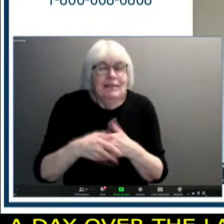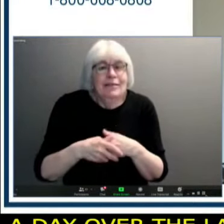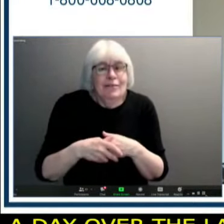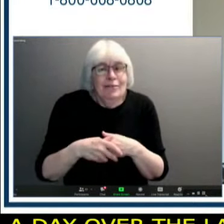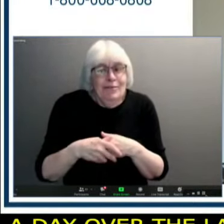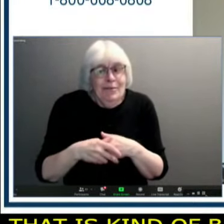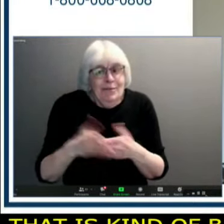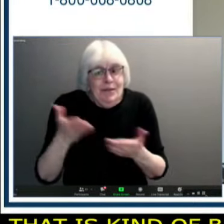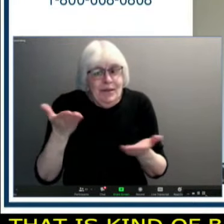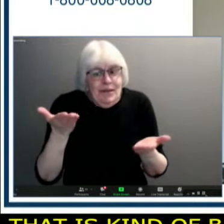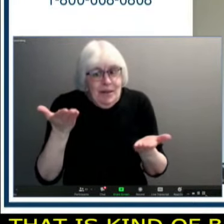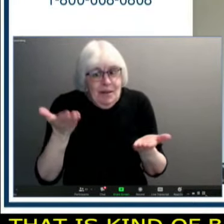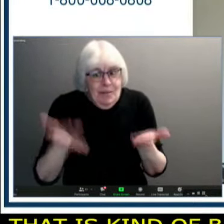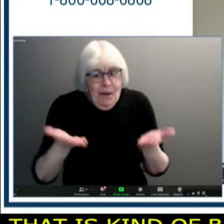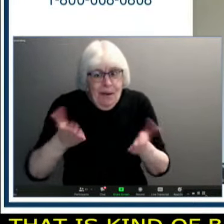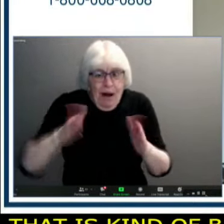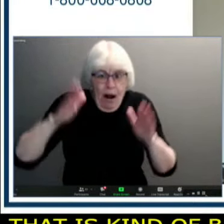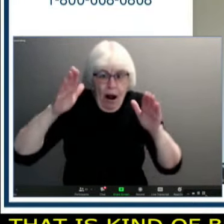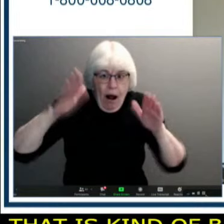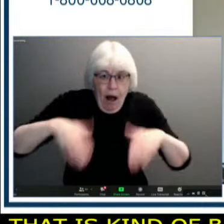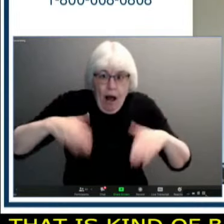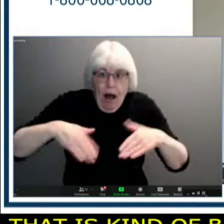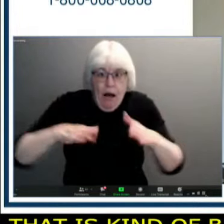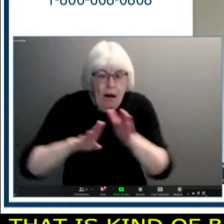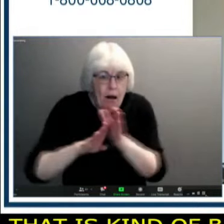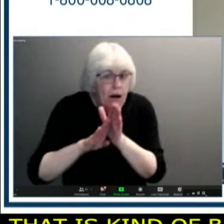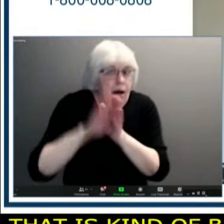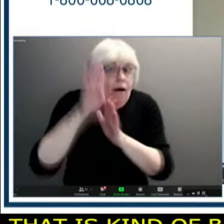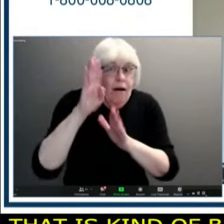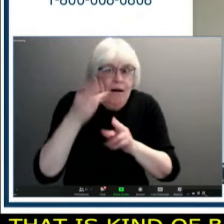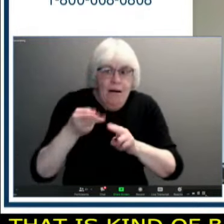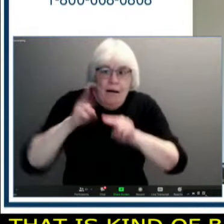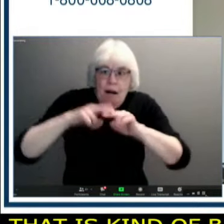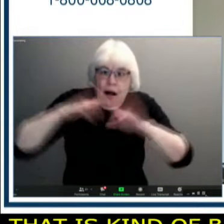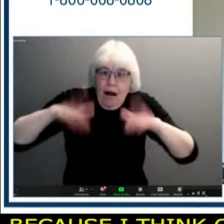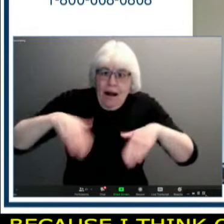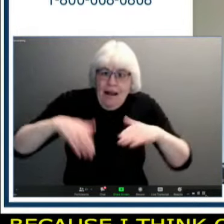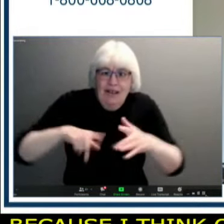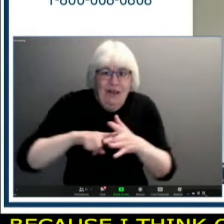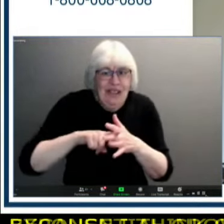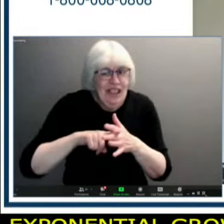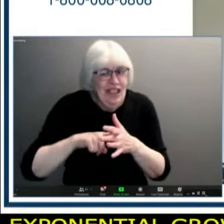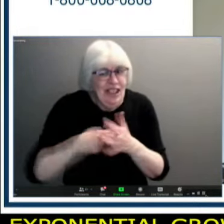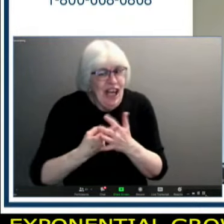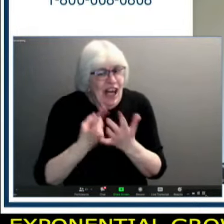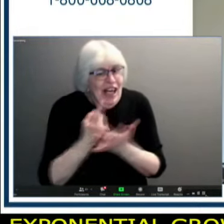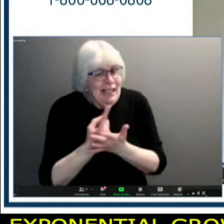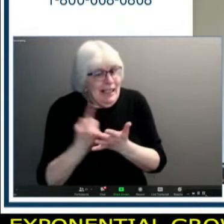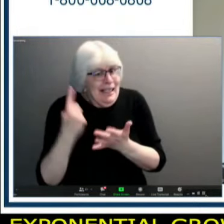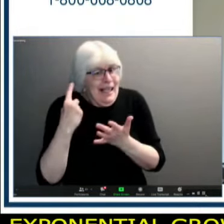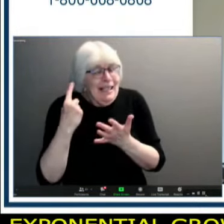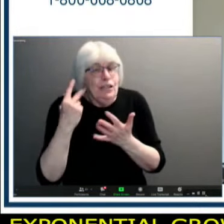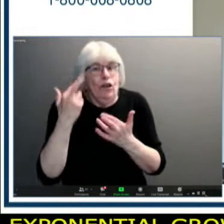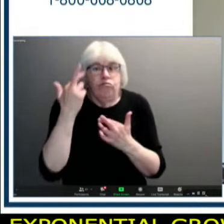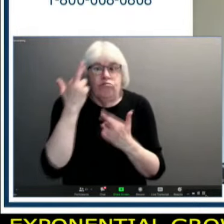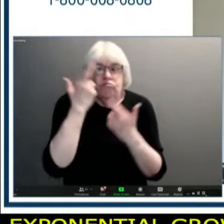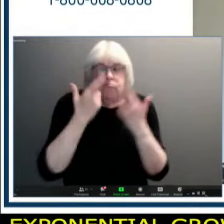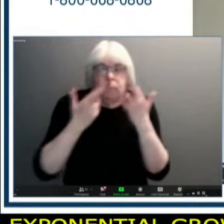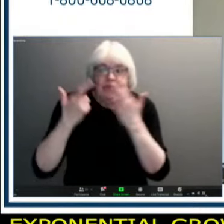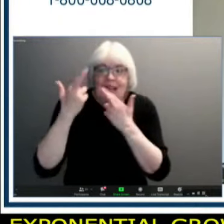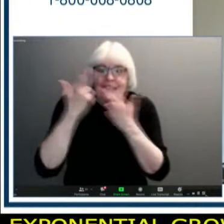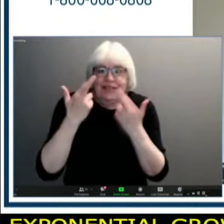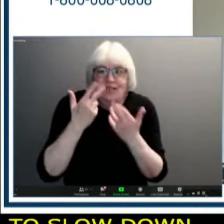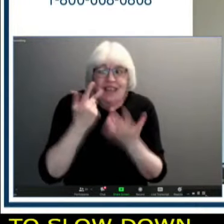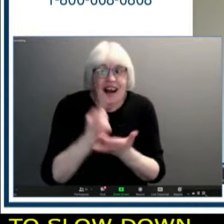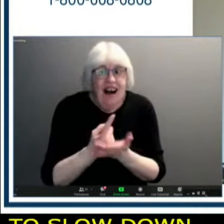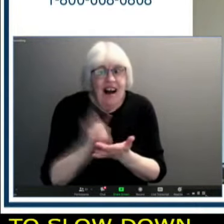is, last week people started to slow down. We put restrictions on last Tuesday that came into effect Friday. So